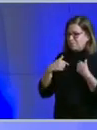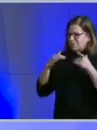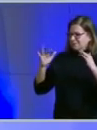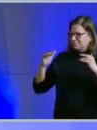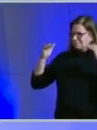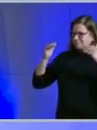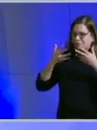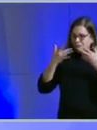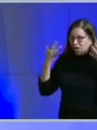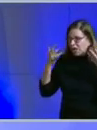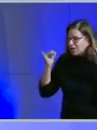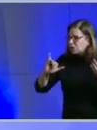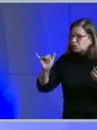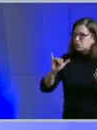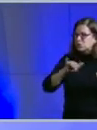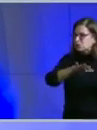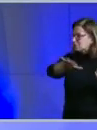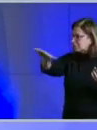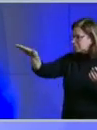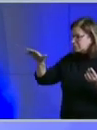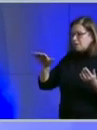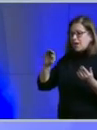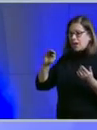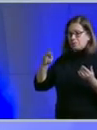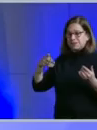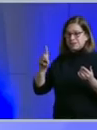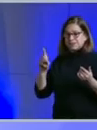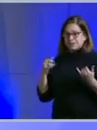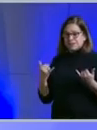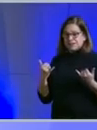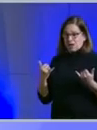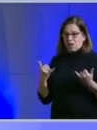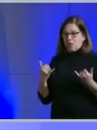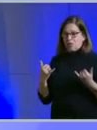we have at MPT, those are specifically